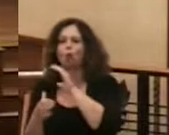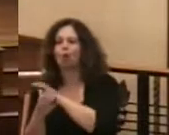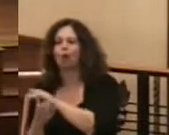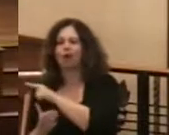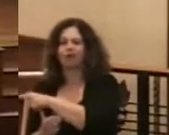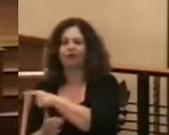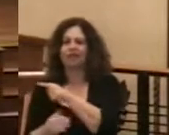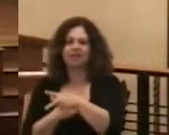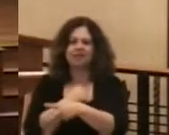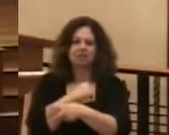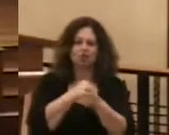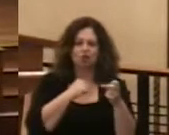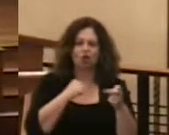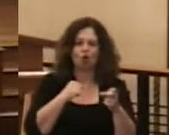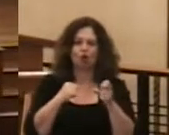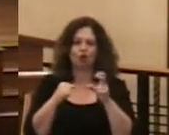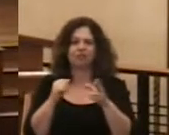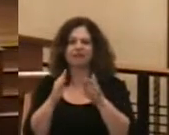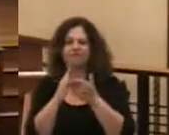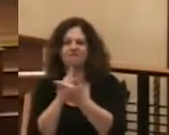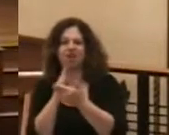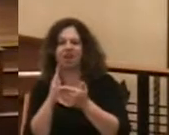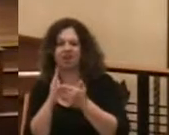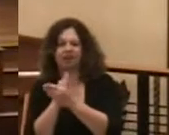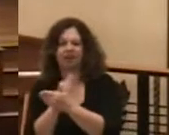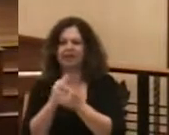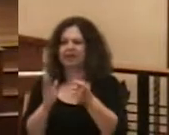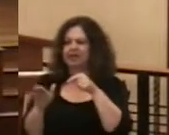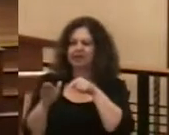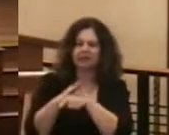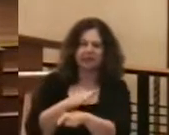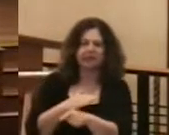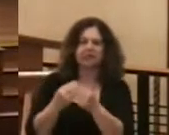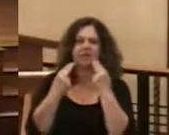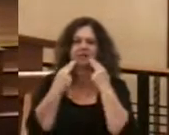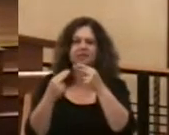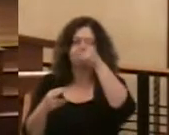his stealing, his killing of an innocent man?